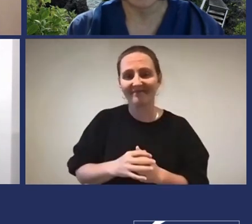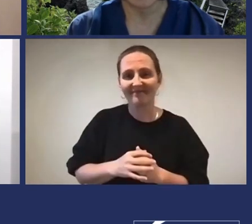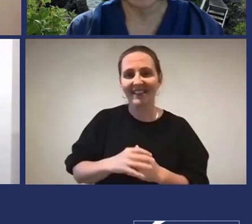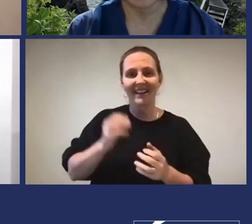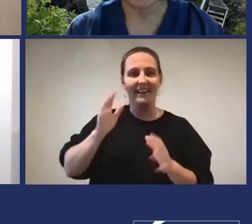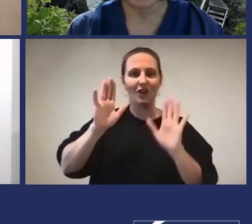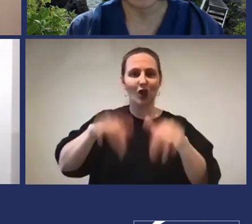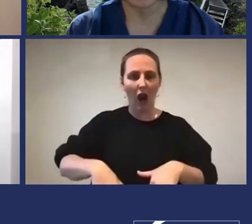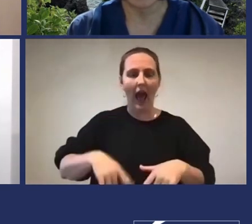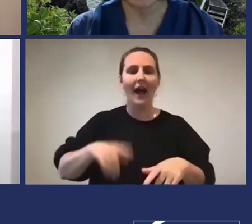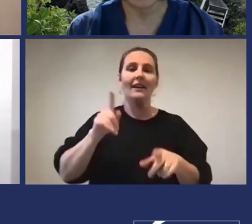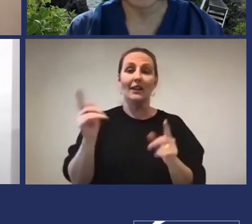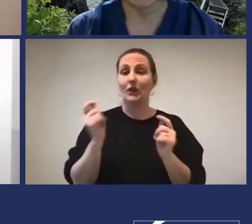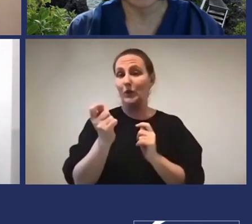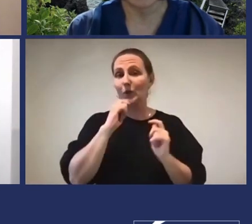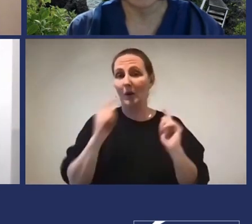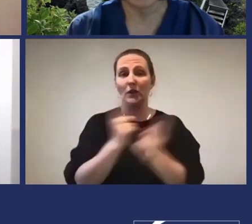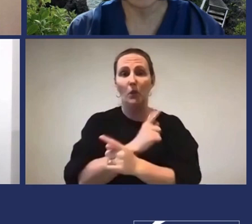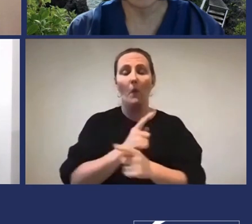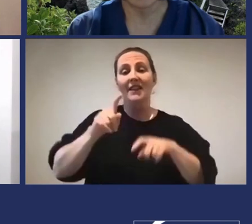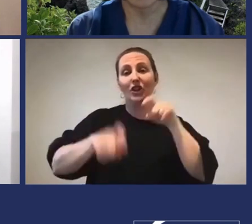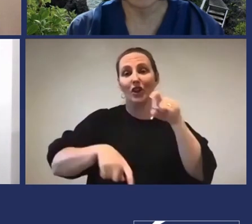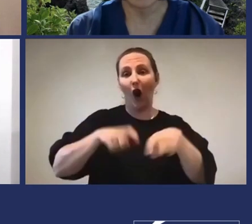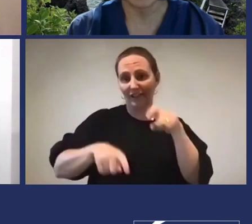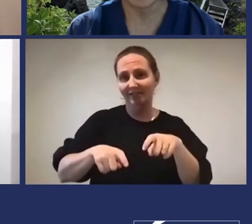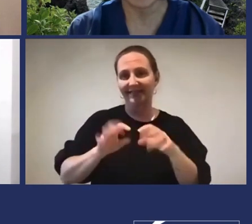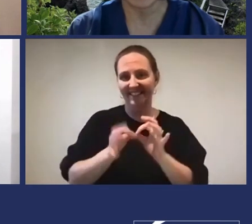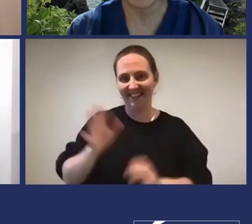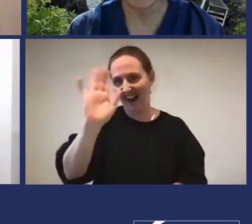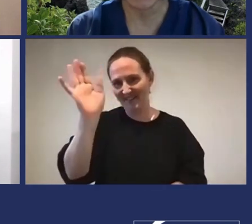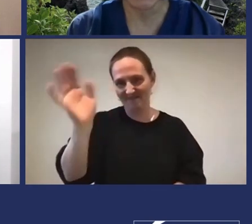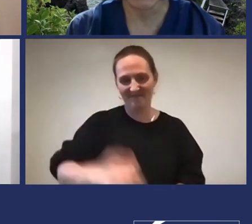meet Scott later on as well. Hi, Donna.